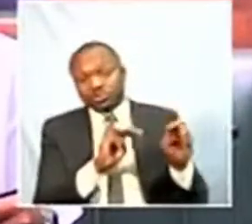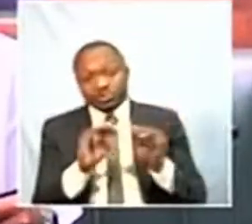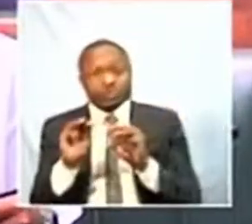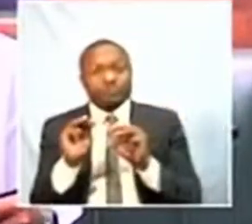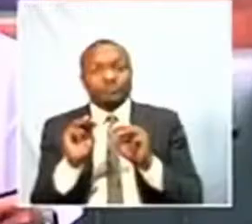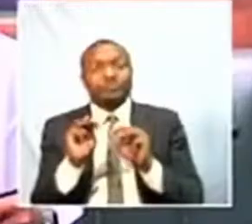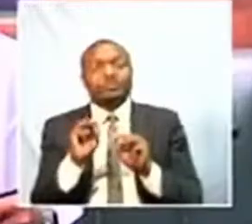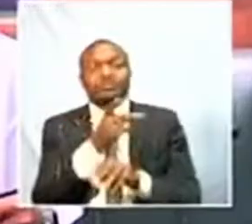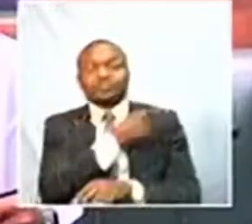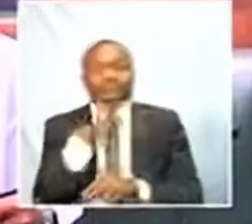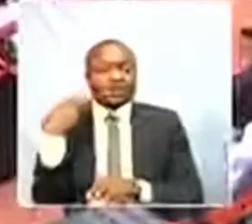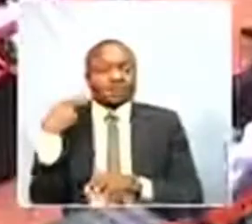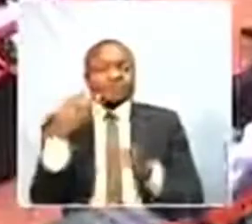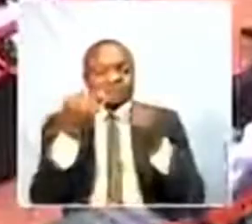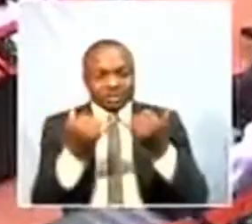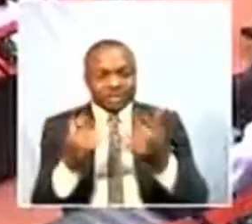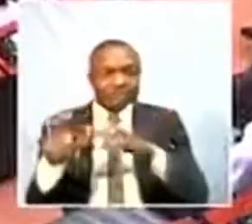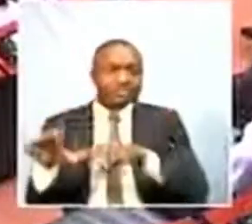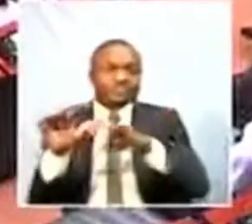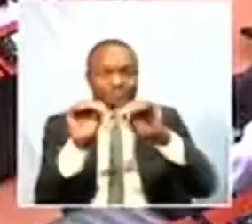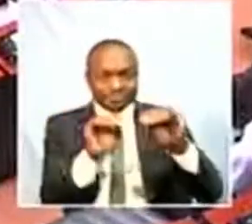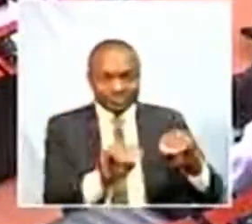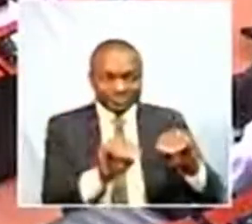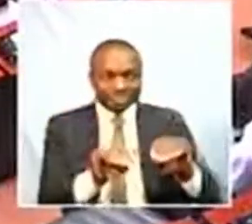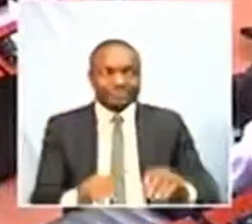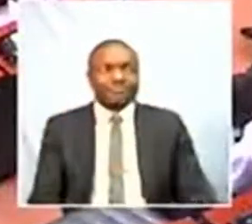do now adjourn.